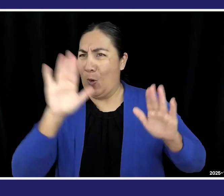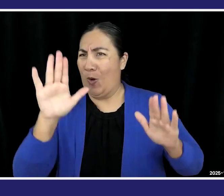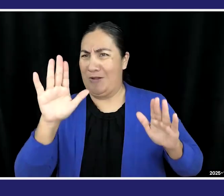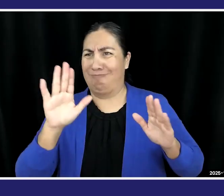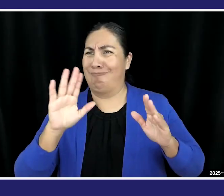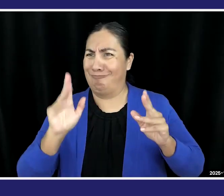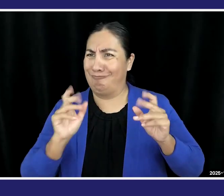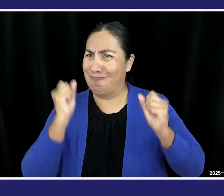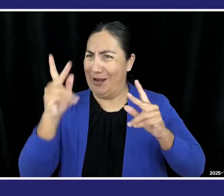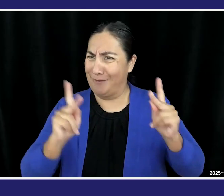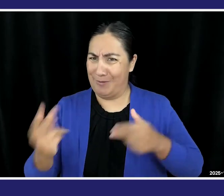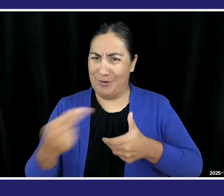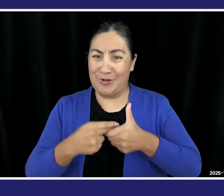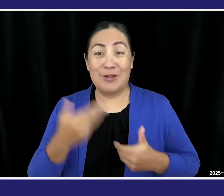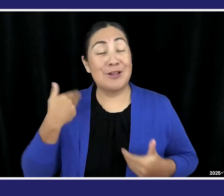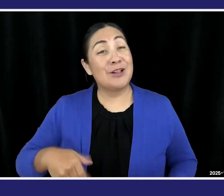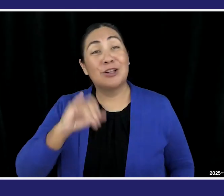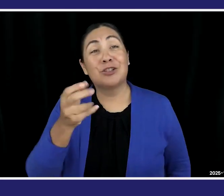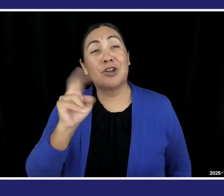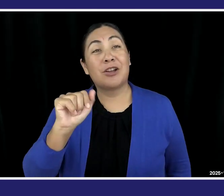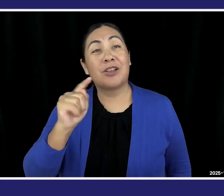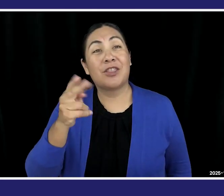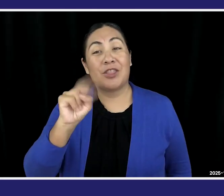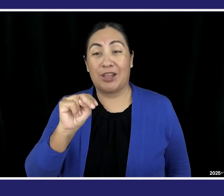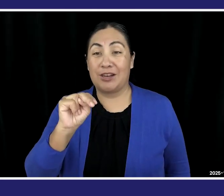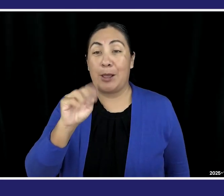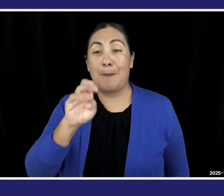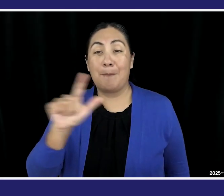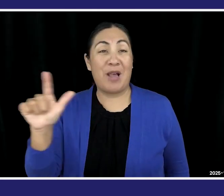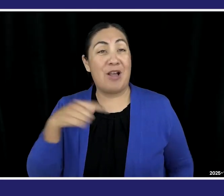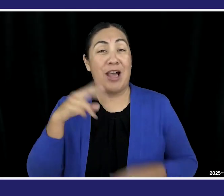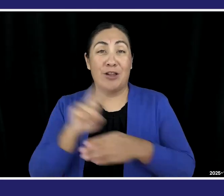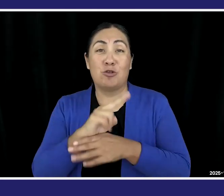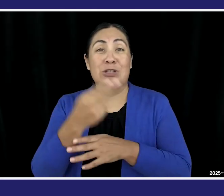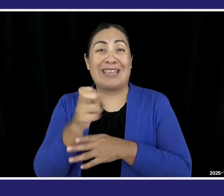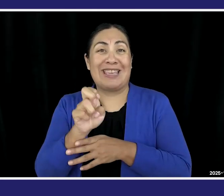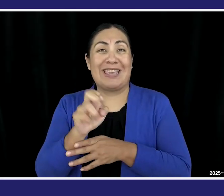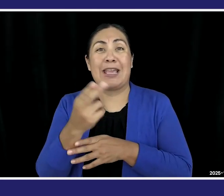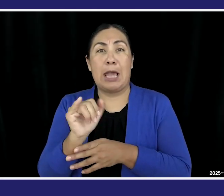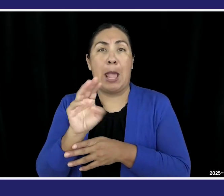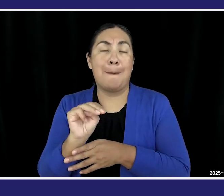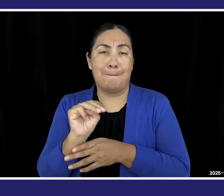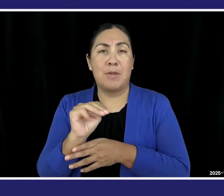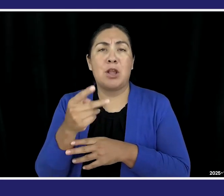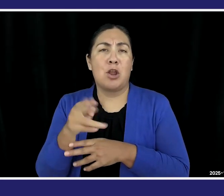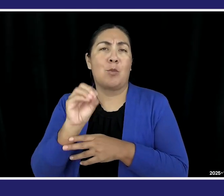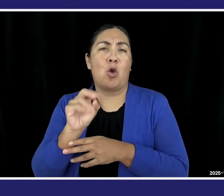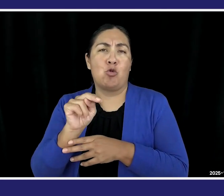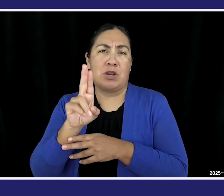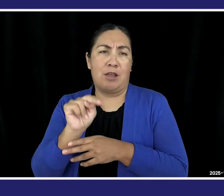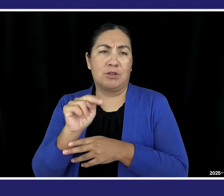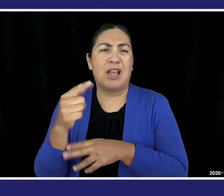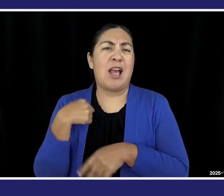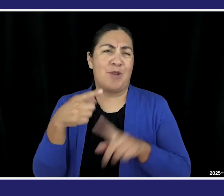Jonathan Bell. I use he, him pronouns, and I'm from Sacramento State University. Really excited to have such a